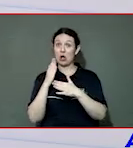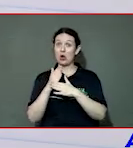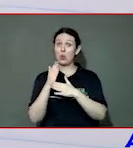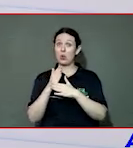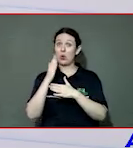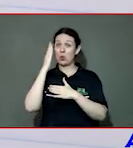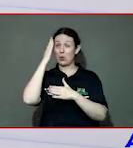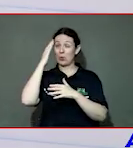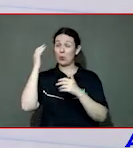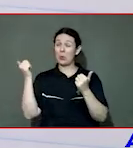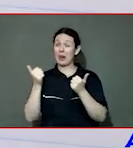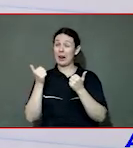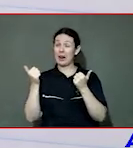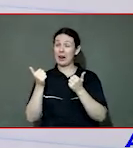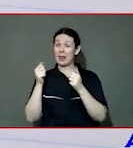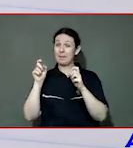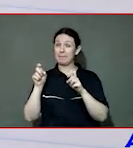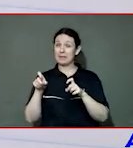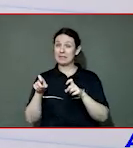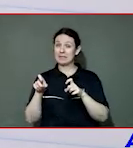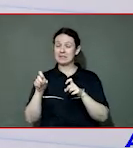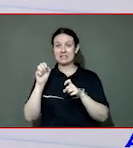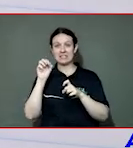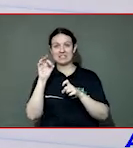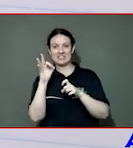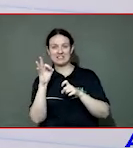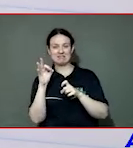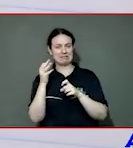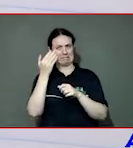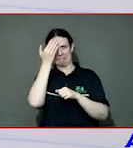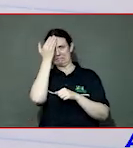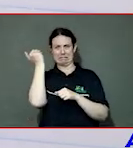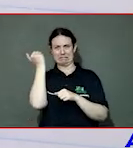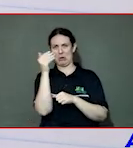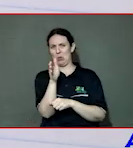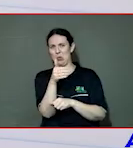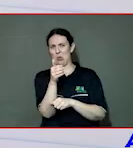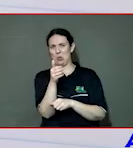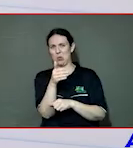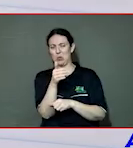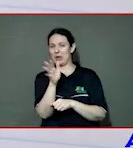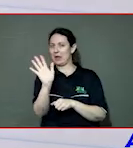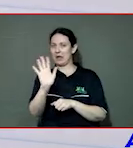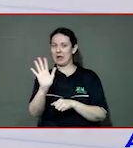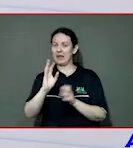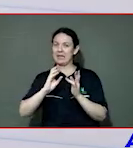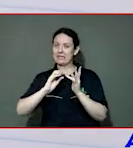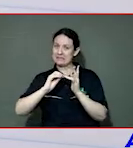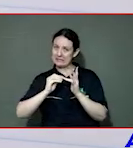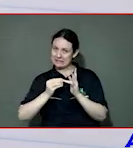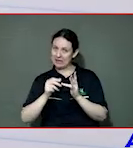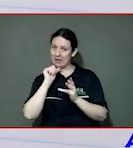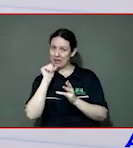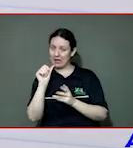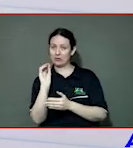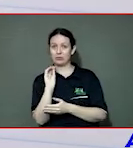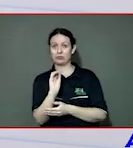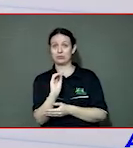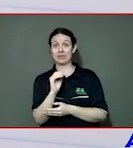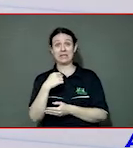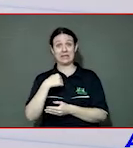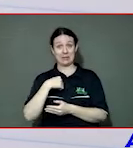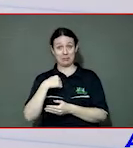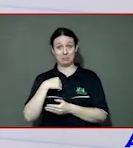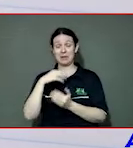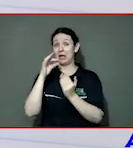don't leave it open. We've just done the remarking of the grade 12 papers, me and Mr. Goosen that was